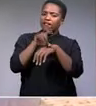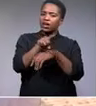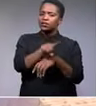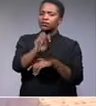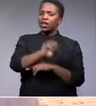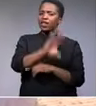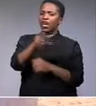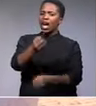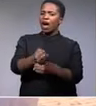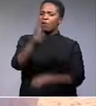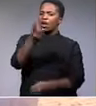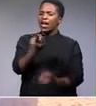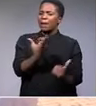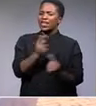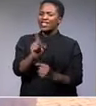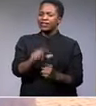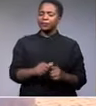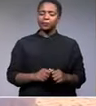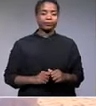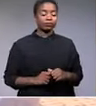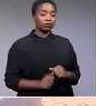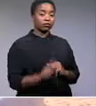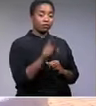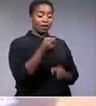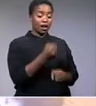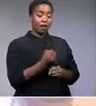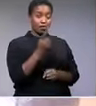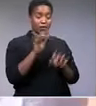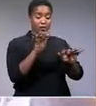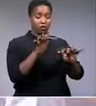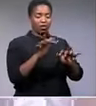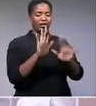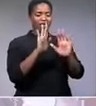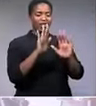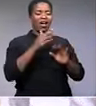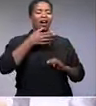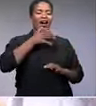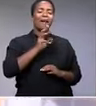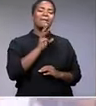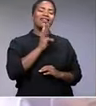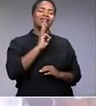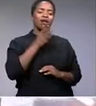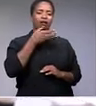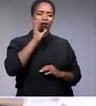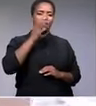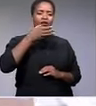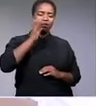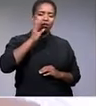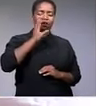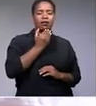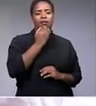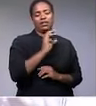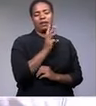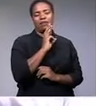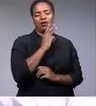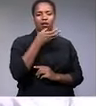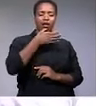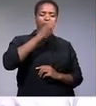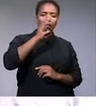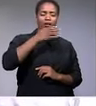residents during this heat wave? Yeah, we advise all our residents out there to stay hydrated, drink lots of water during these